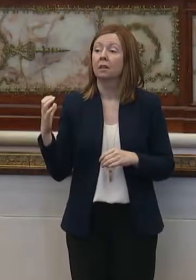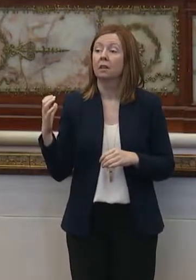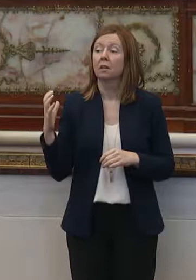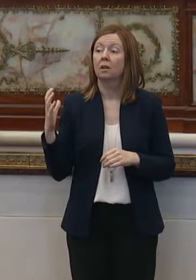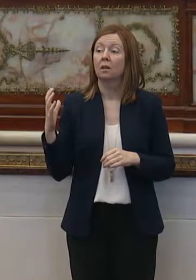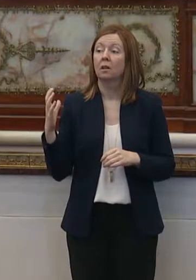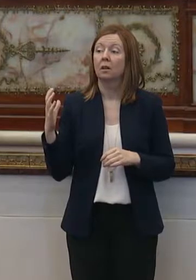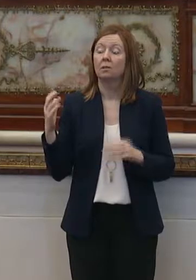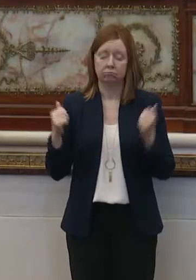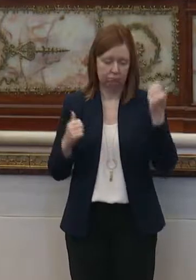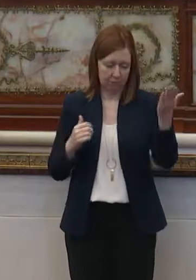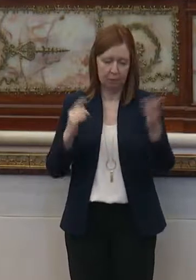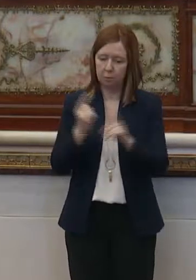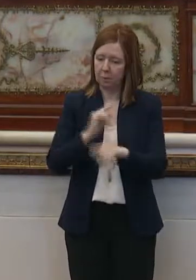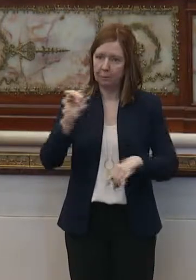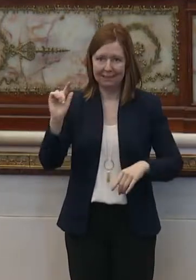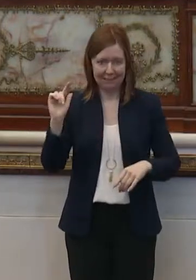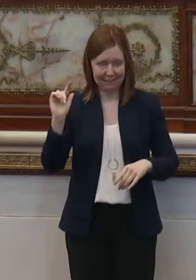it has been moved and